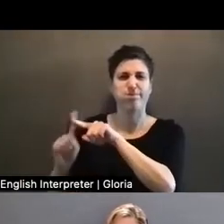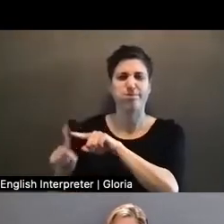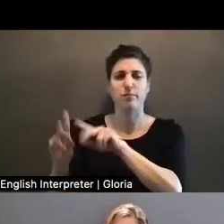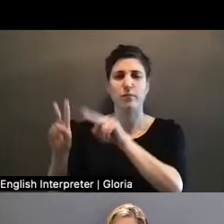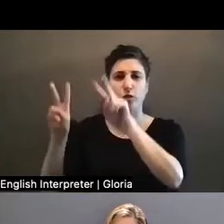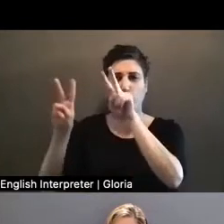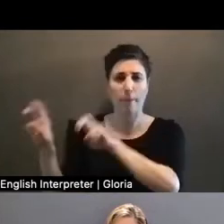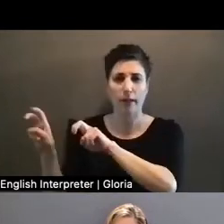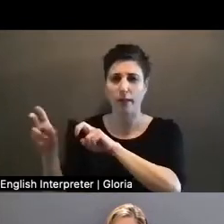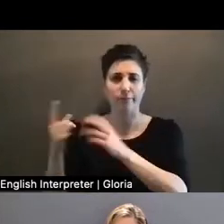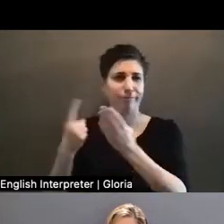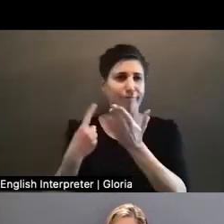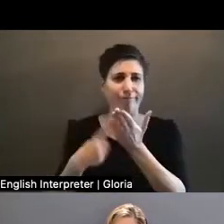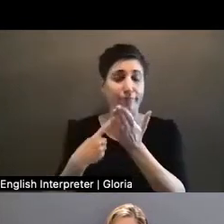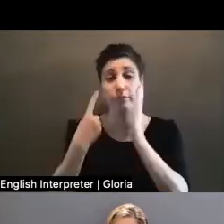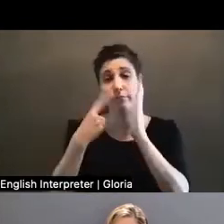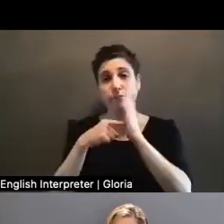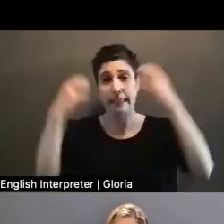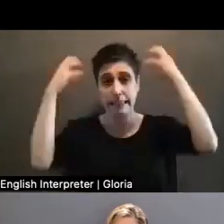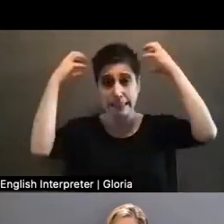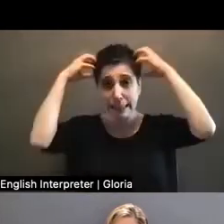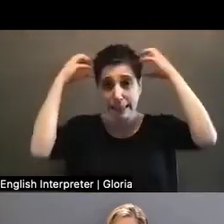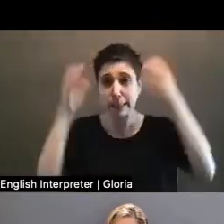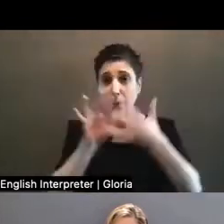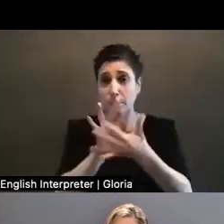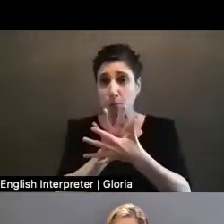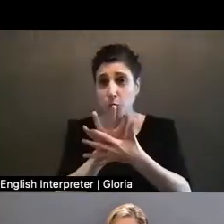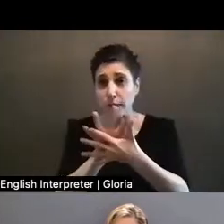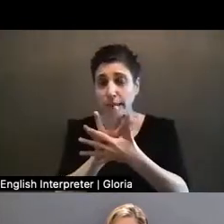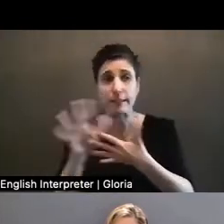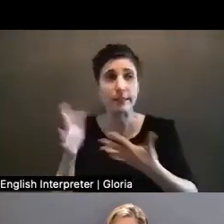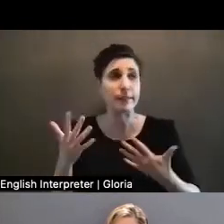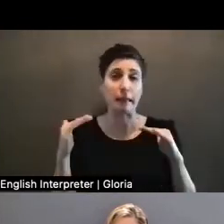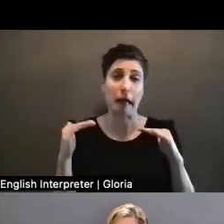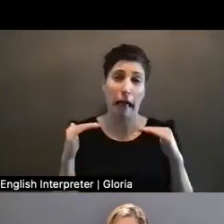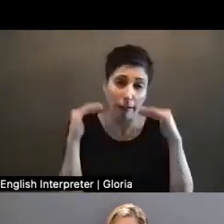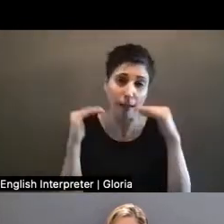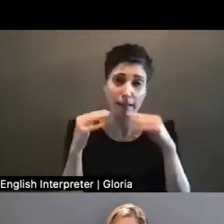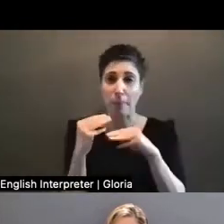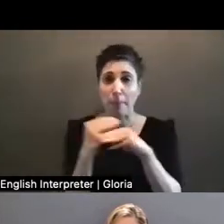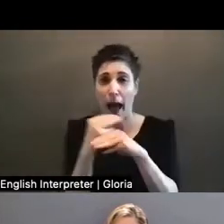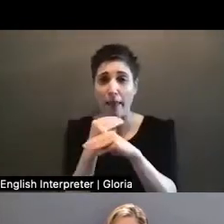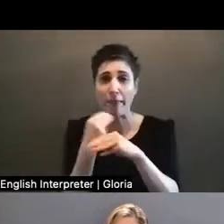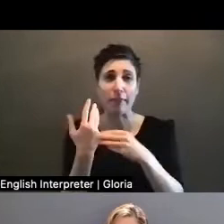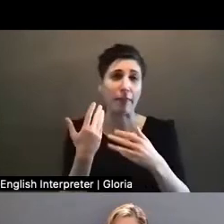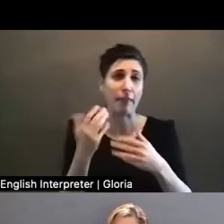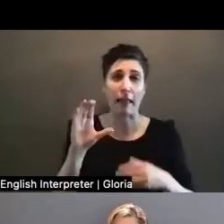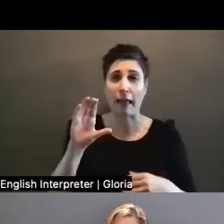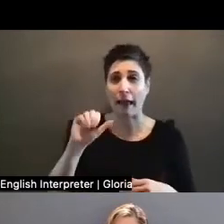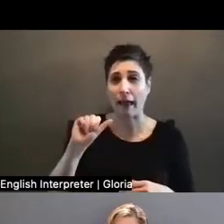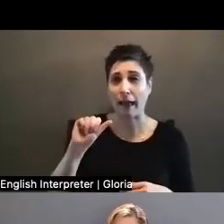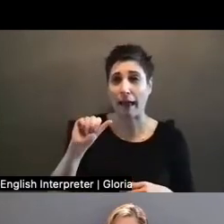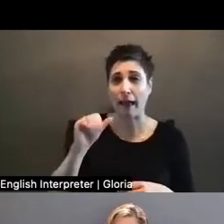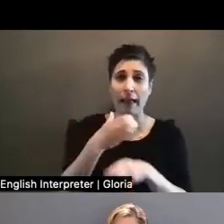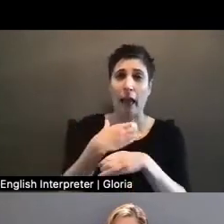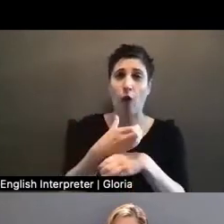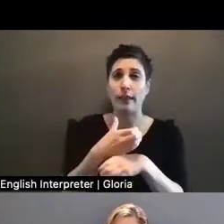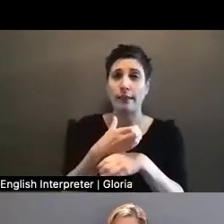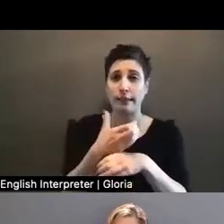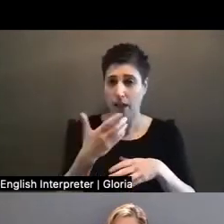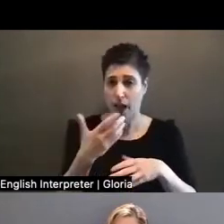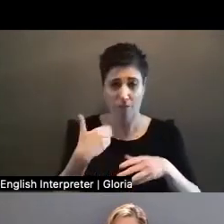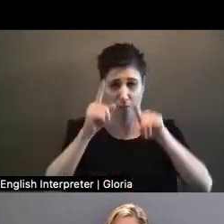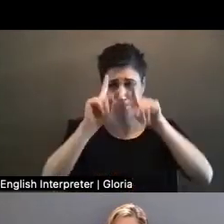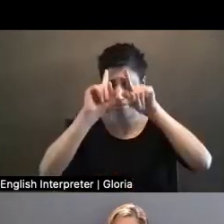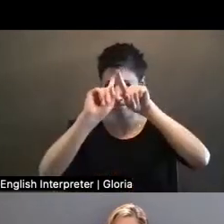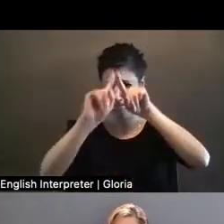Disney movies to advanced math or calculus. It's all there. So you can go through